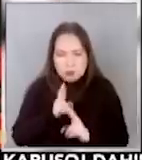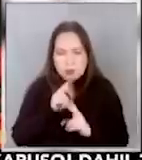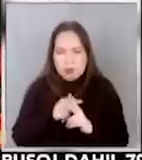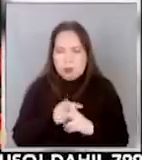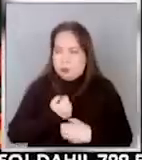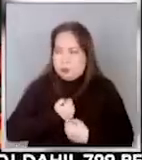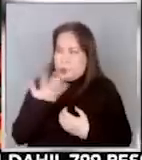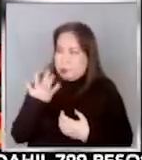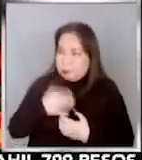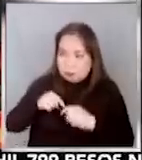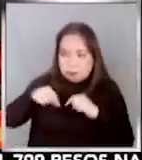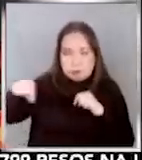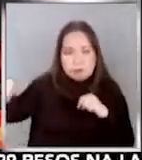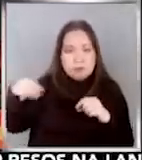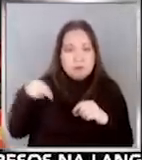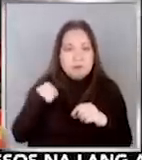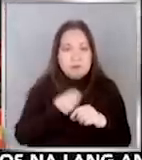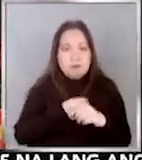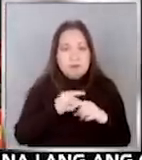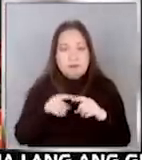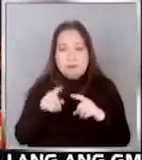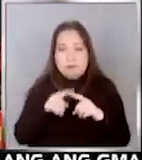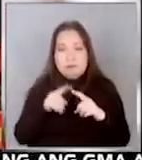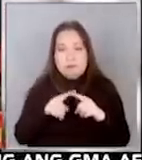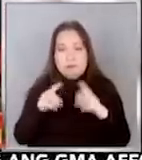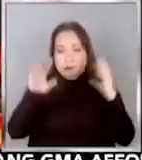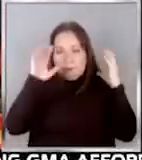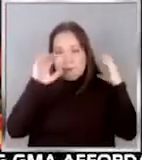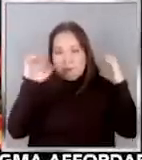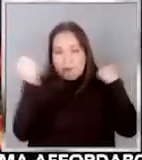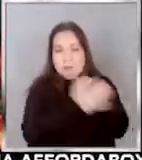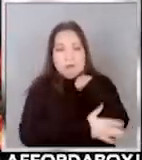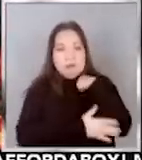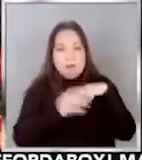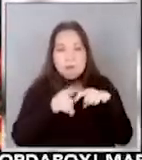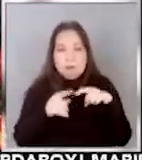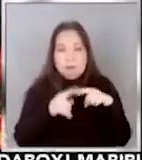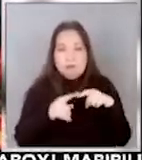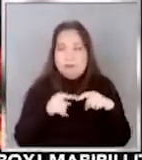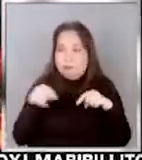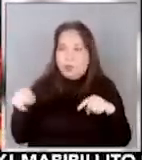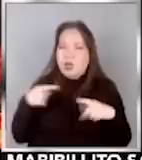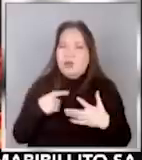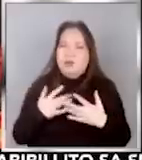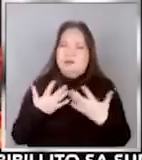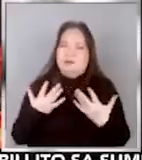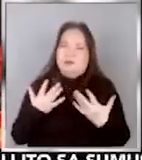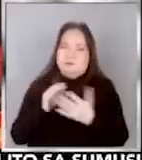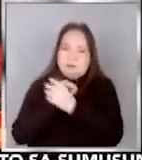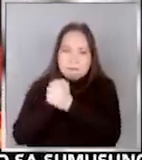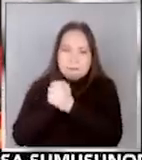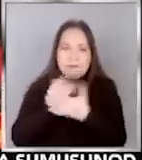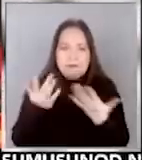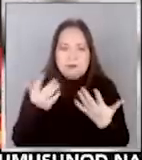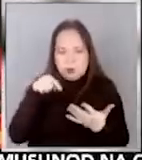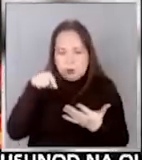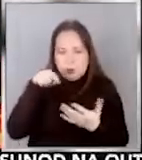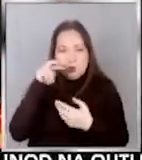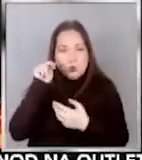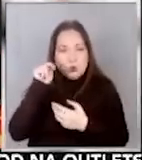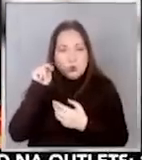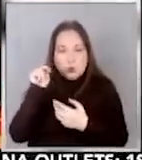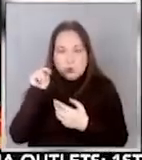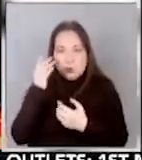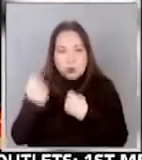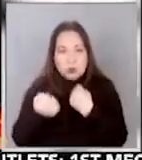members of the Diplomatic Corps our heartfelt best wishes for a new year blessed by peace,